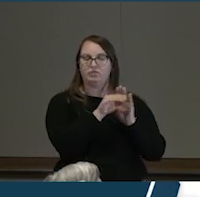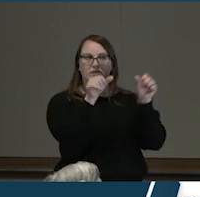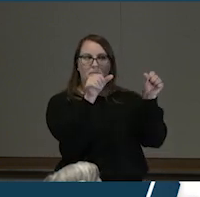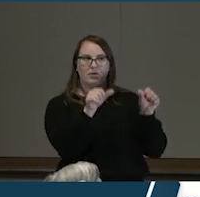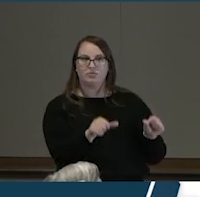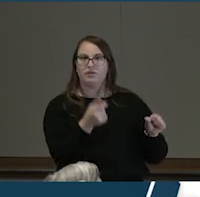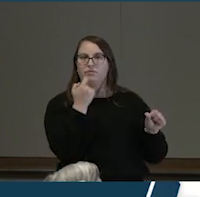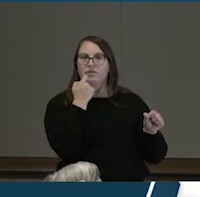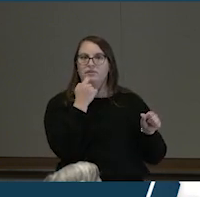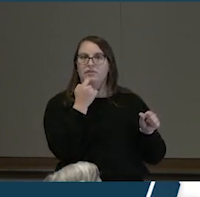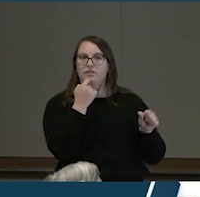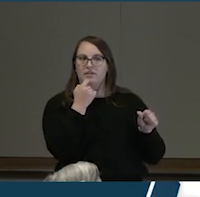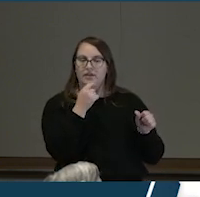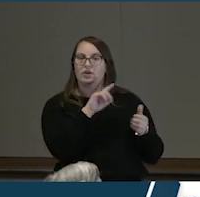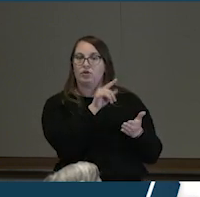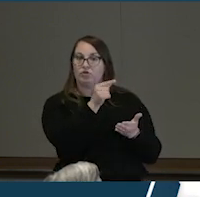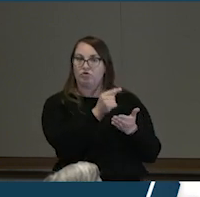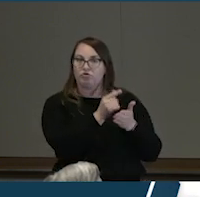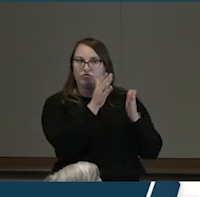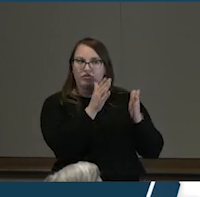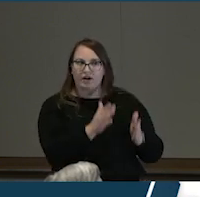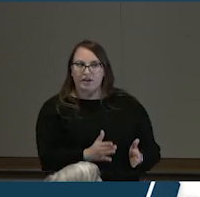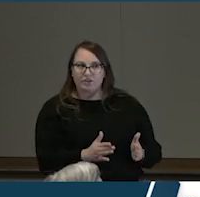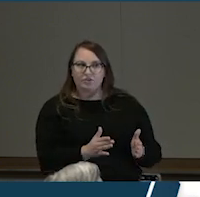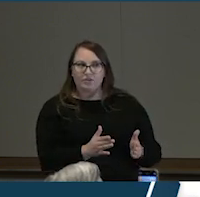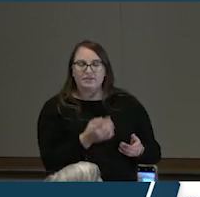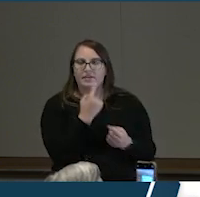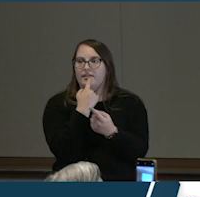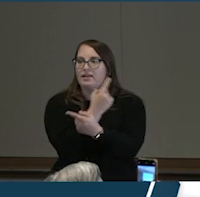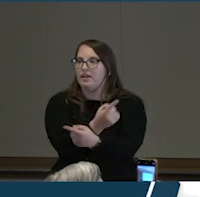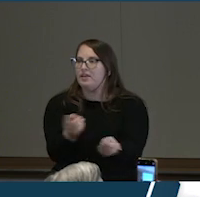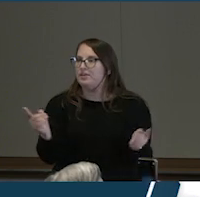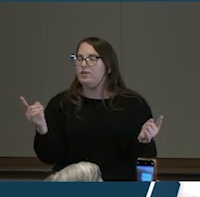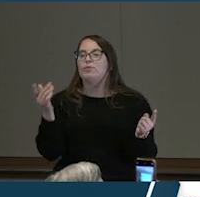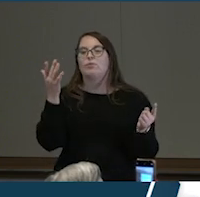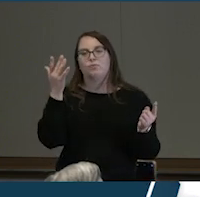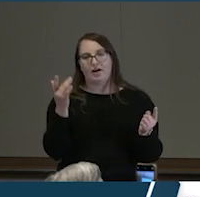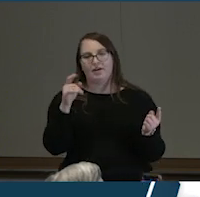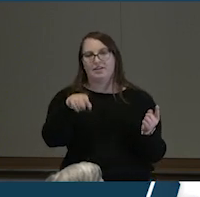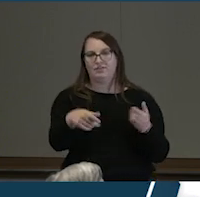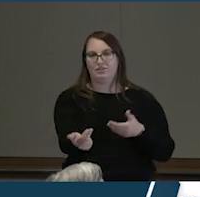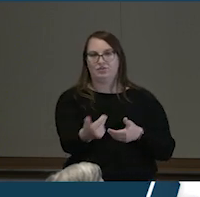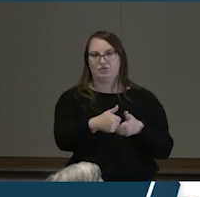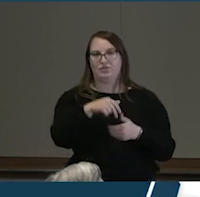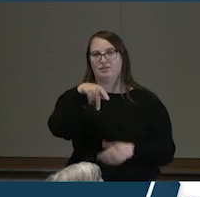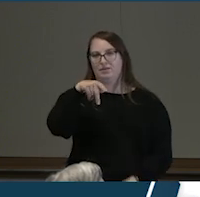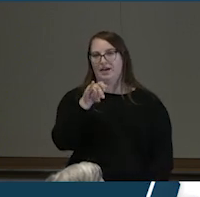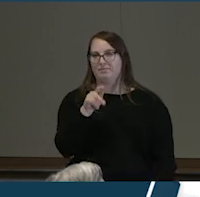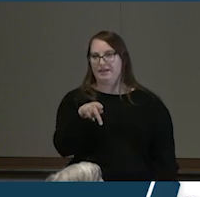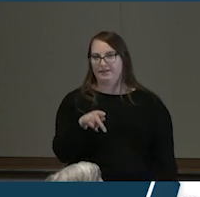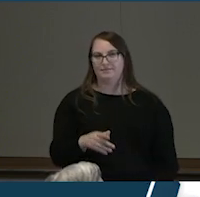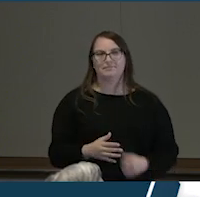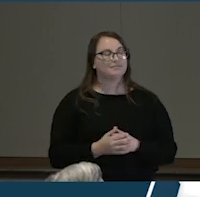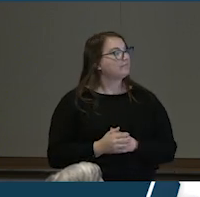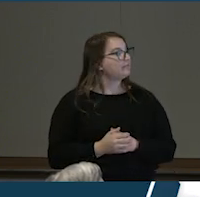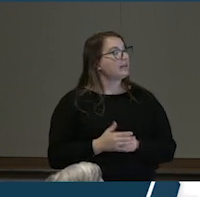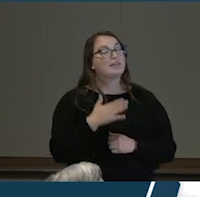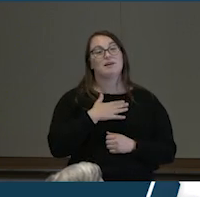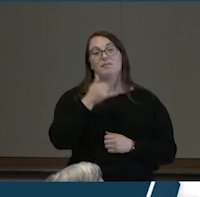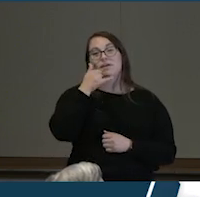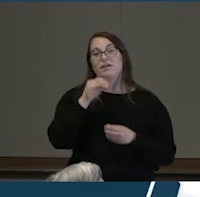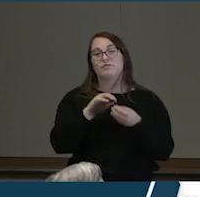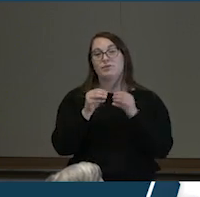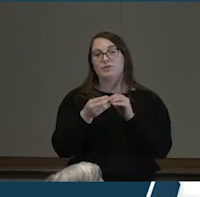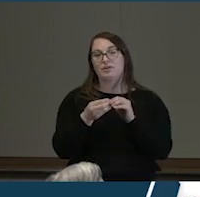of graduates telling all of you guys why you should join Partners. So, and there's my number at the bottom.